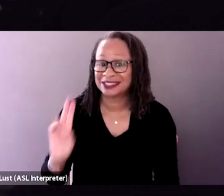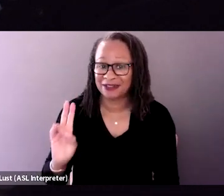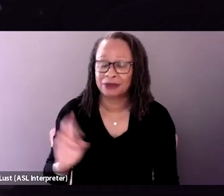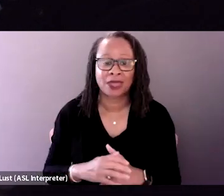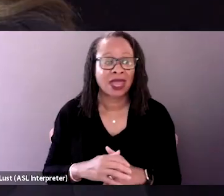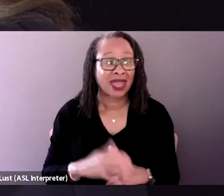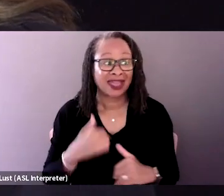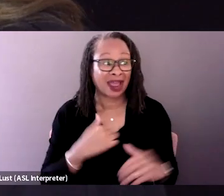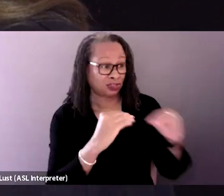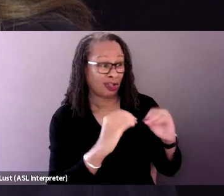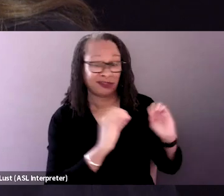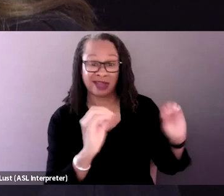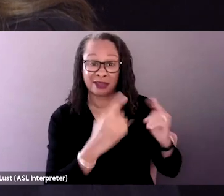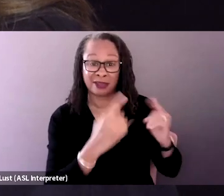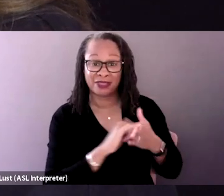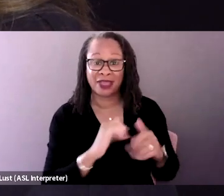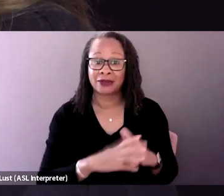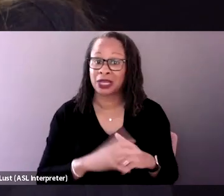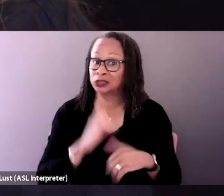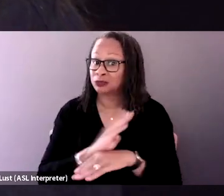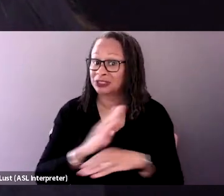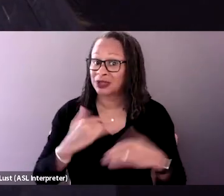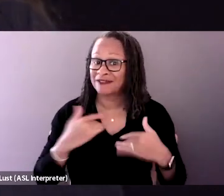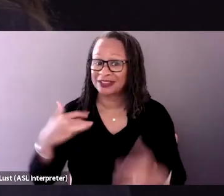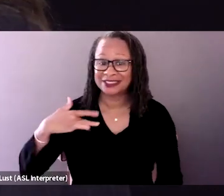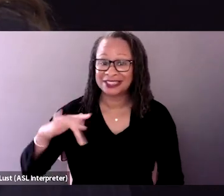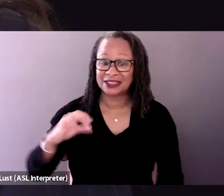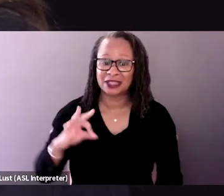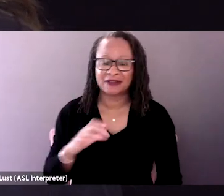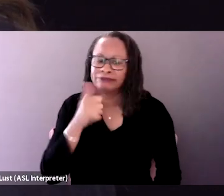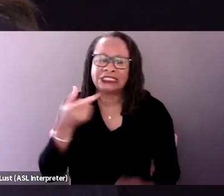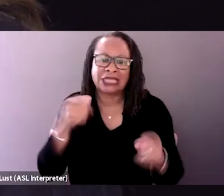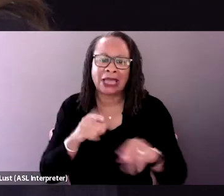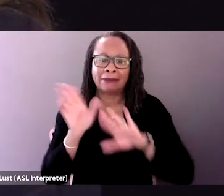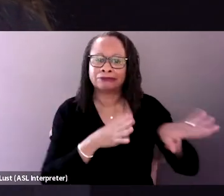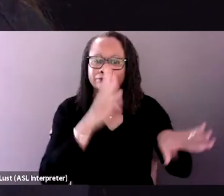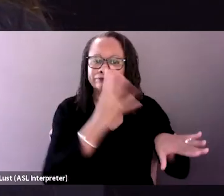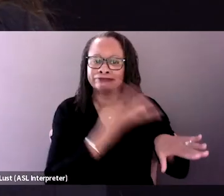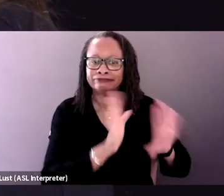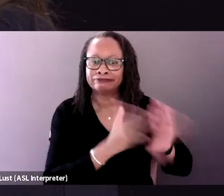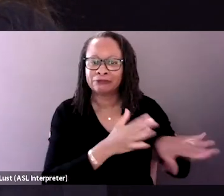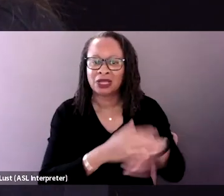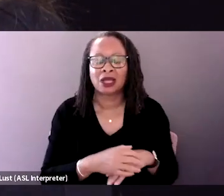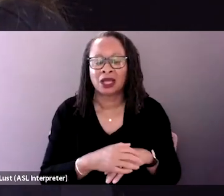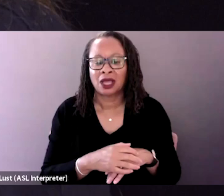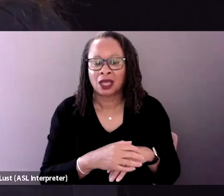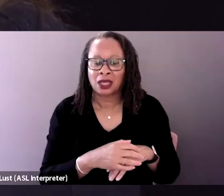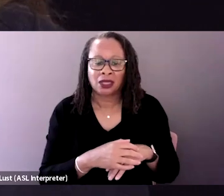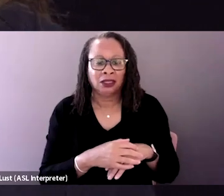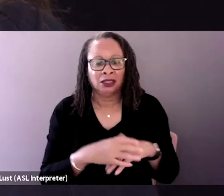In fact, there was a sense of, this didn't happen. These were actually